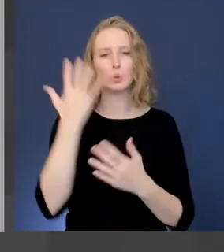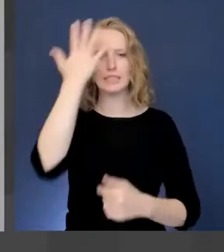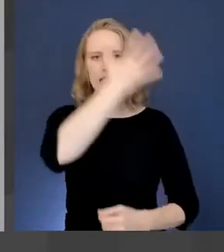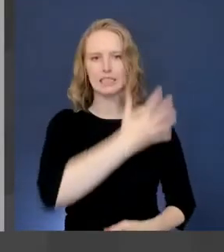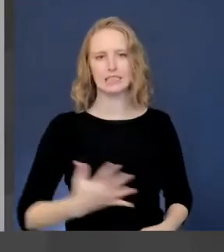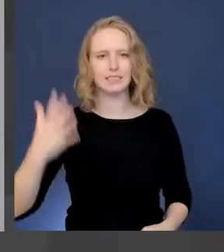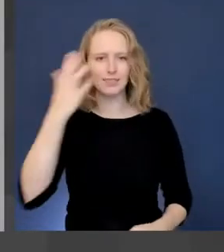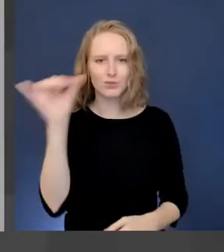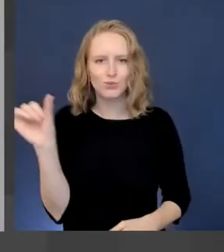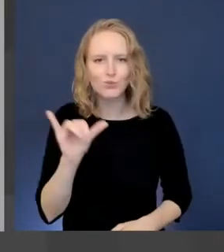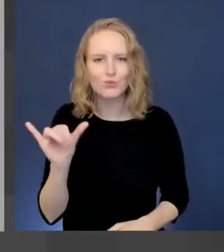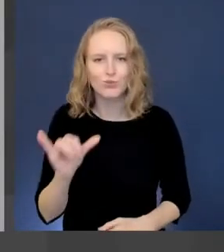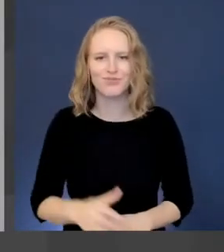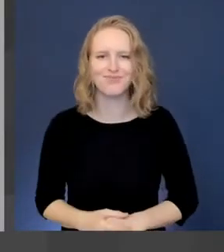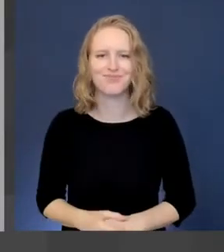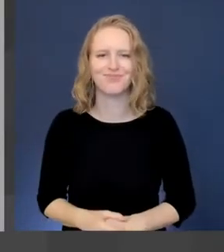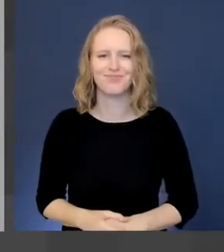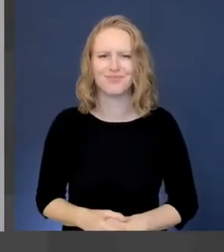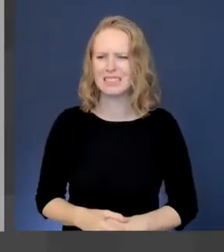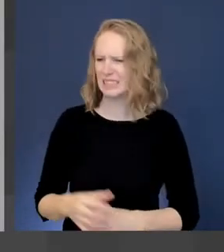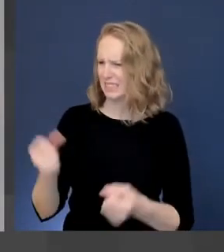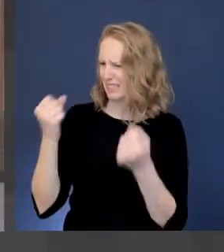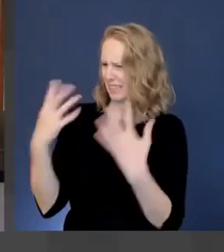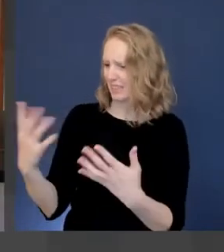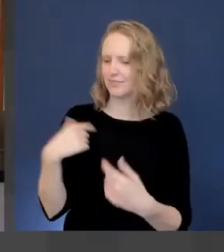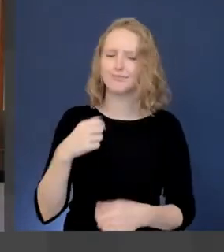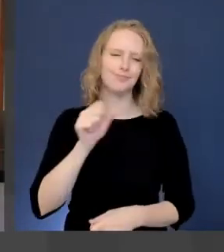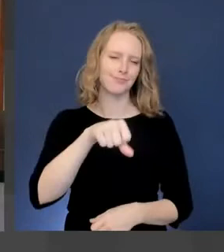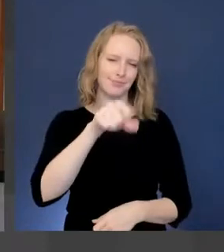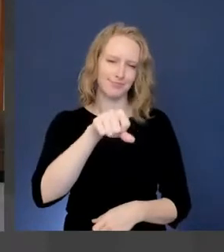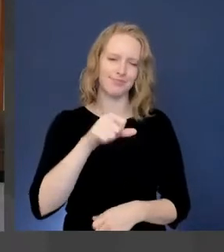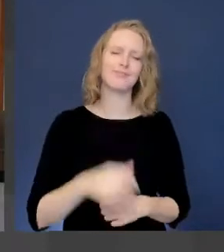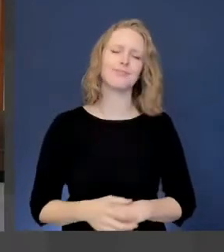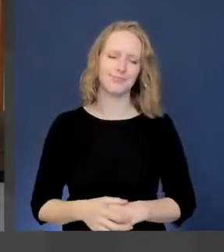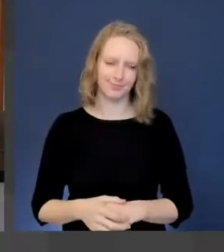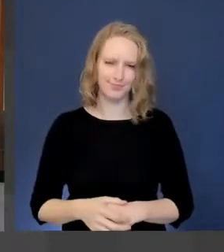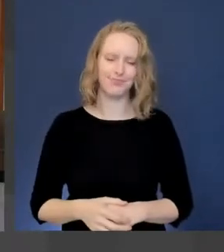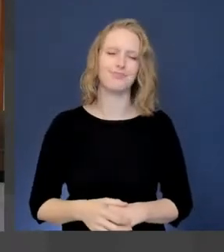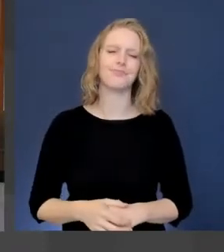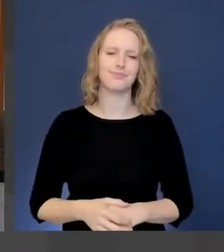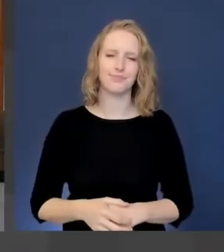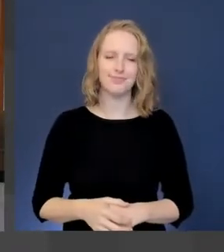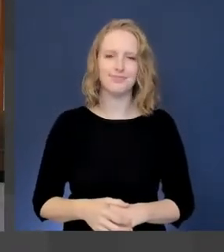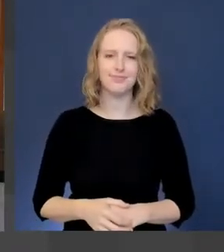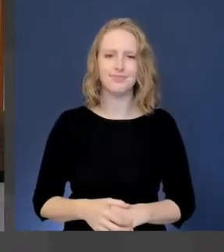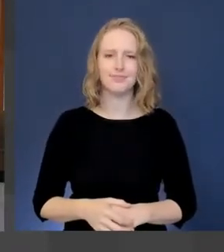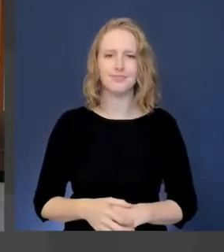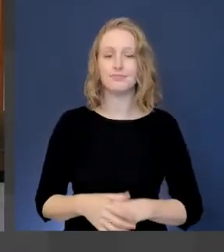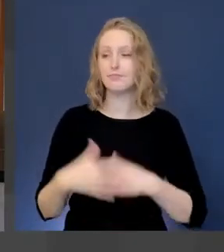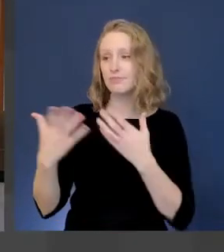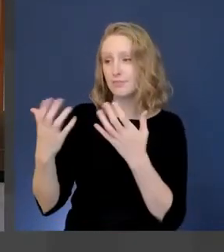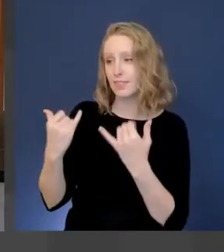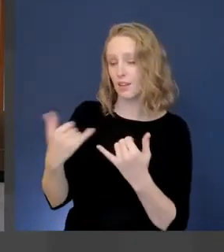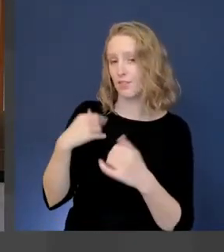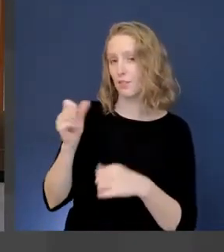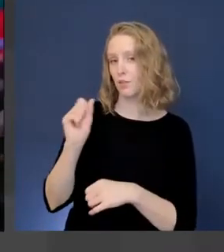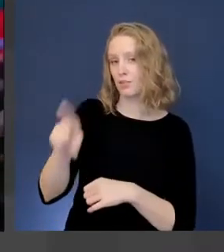we were missing That's a lot of skins. Yeah, that's a ton of skins, yes. Well, now we have a question from a Minecraft creator.